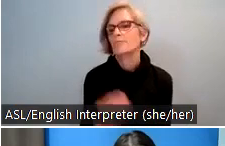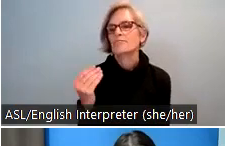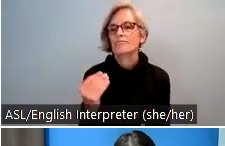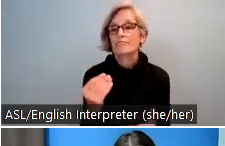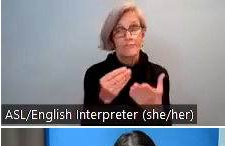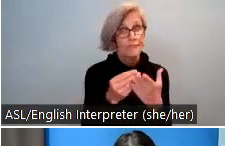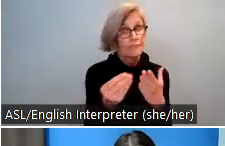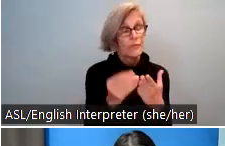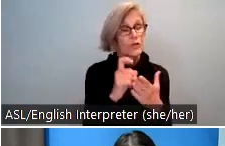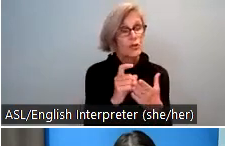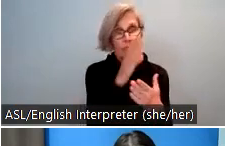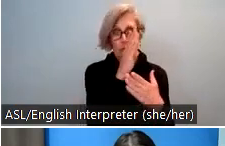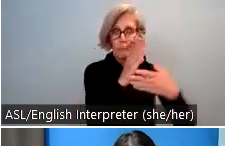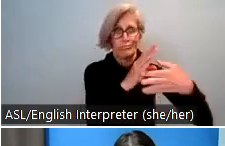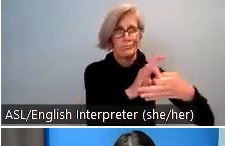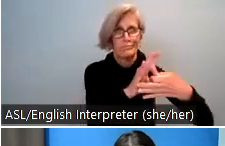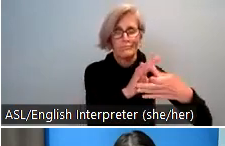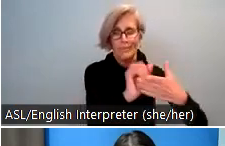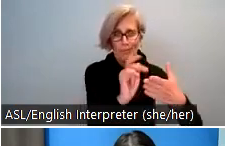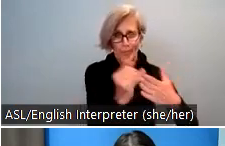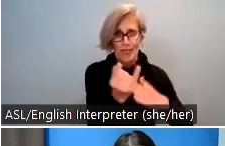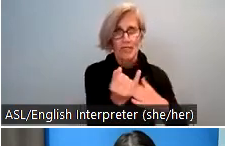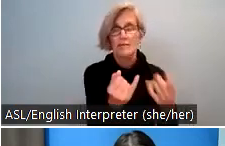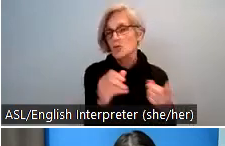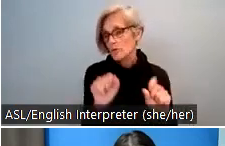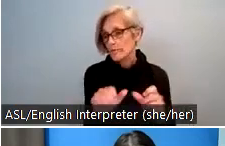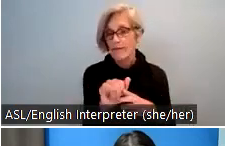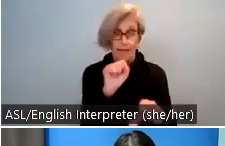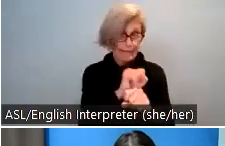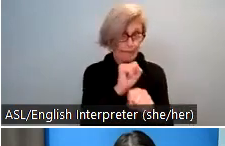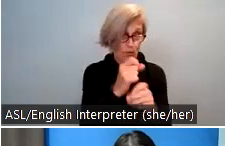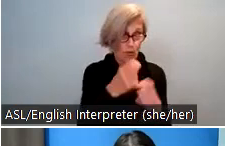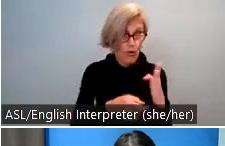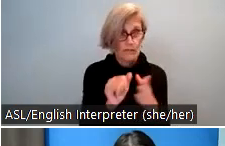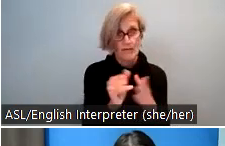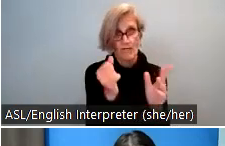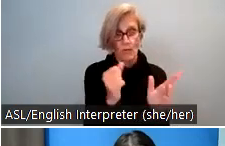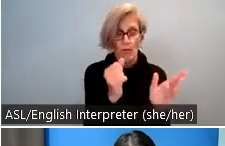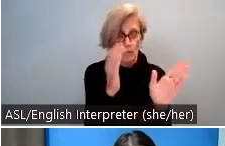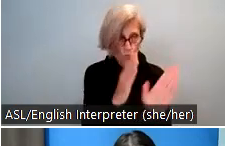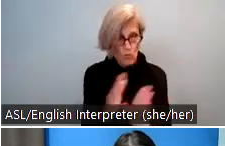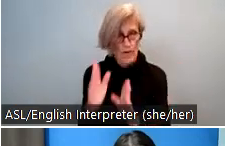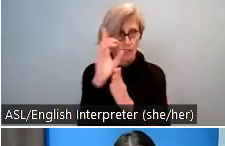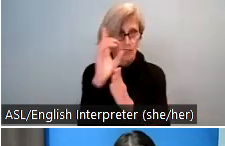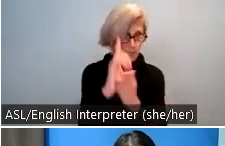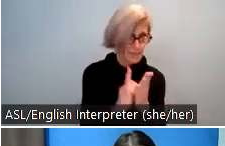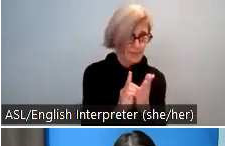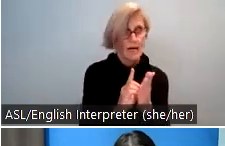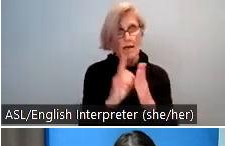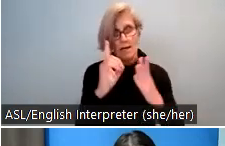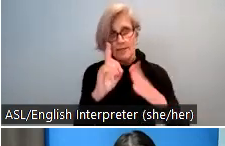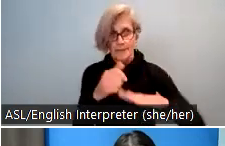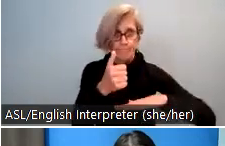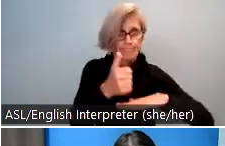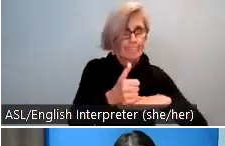not limited to labor costs such as coordination, design, facilitation, setup training,